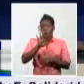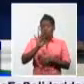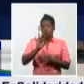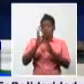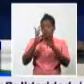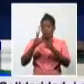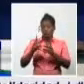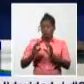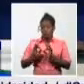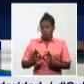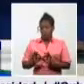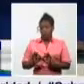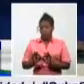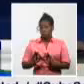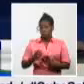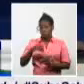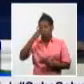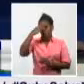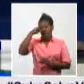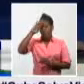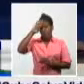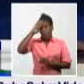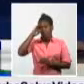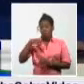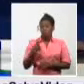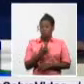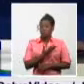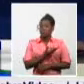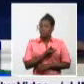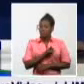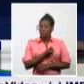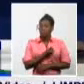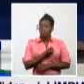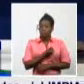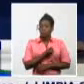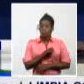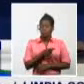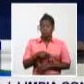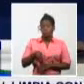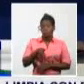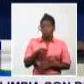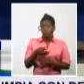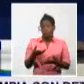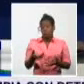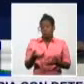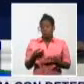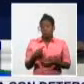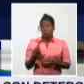As I said earlier, we grieve the cumulative loss of 58 people,